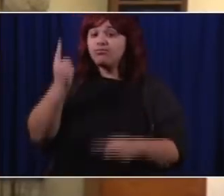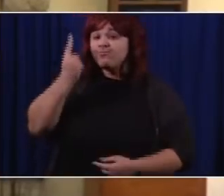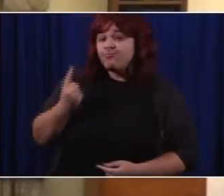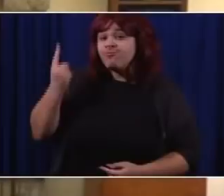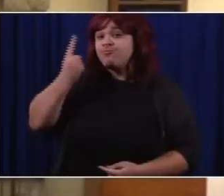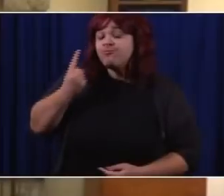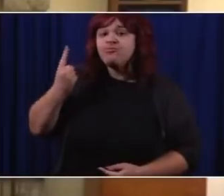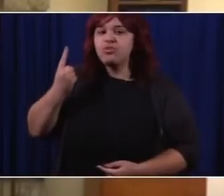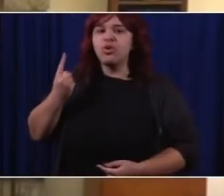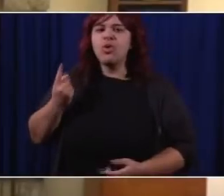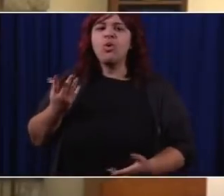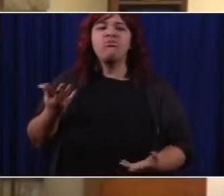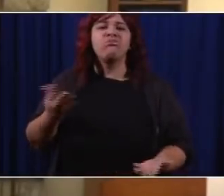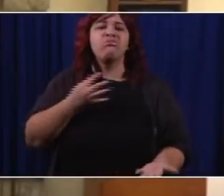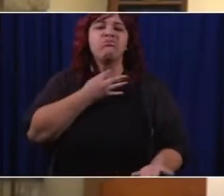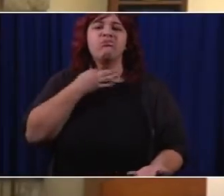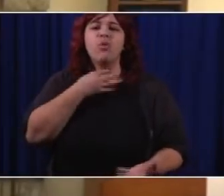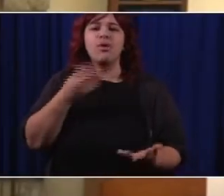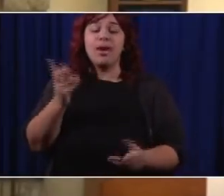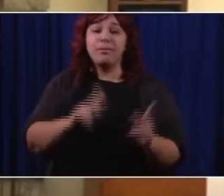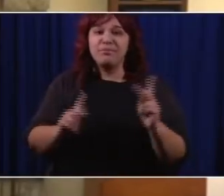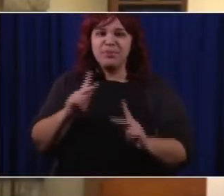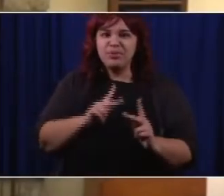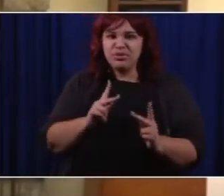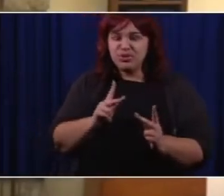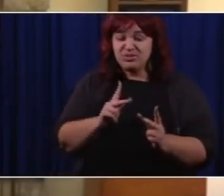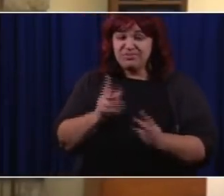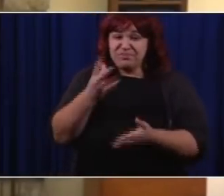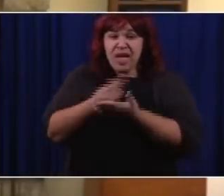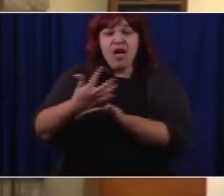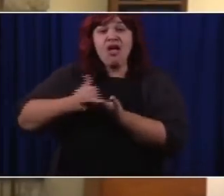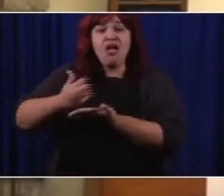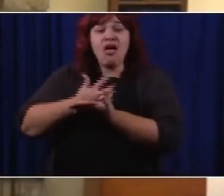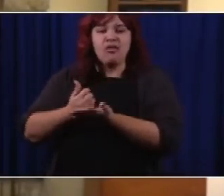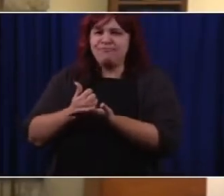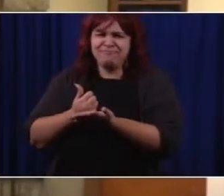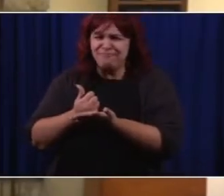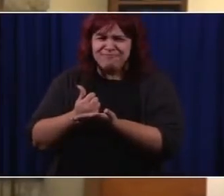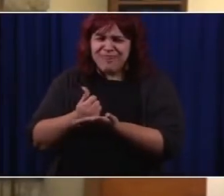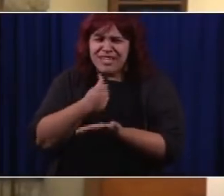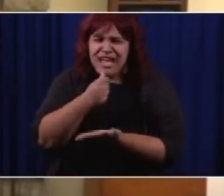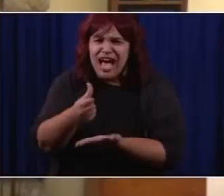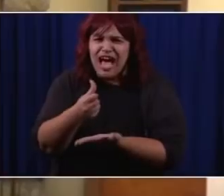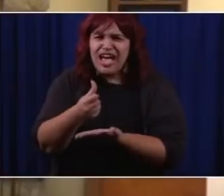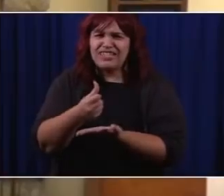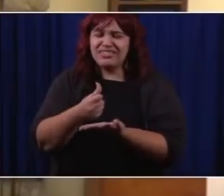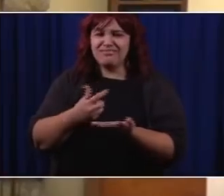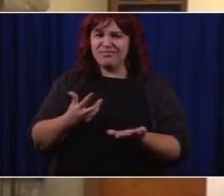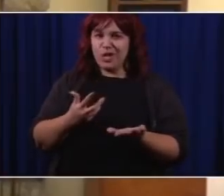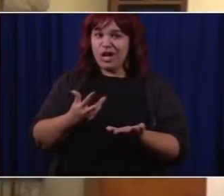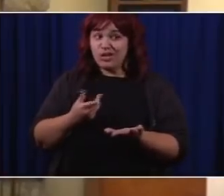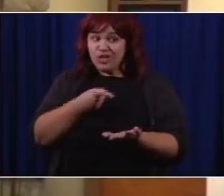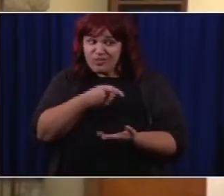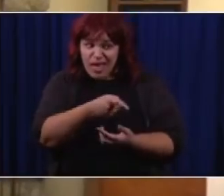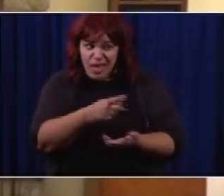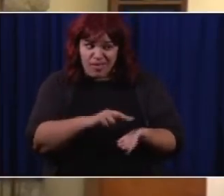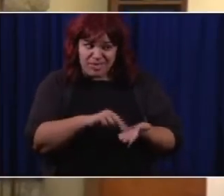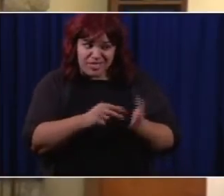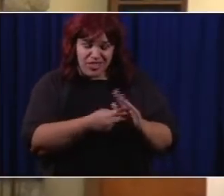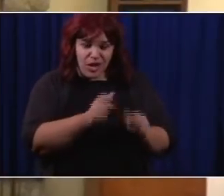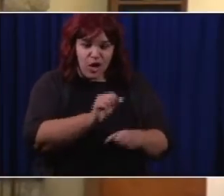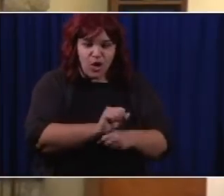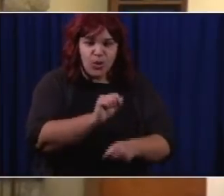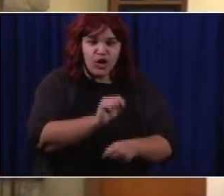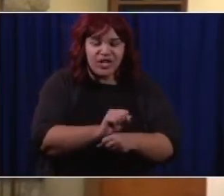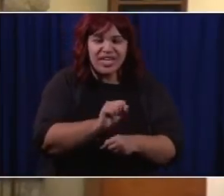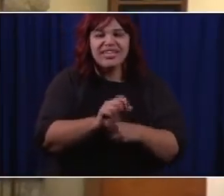prioritizing some lower income people, both because they're working the kinds of jobs where they've got to go face the public and retail, and also because they're